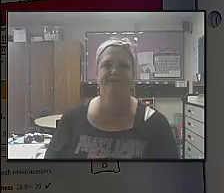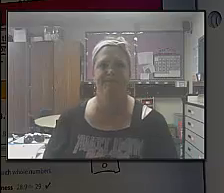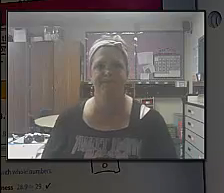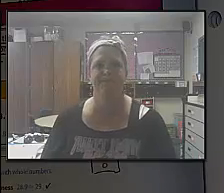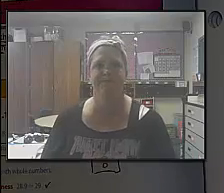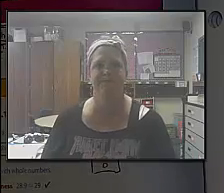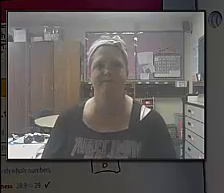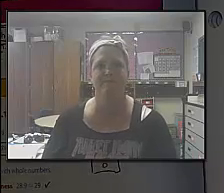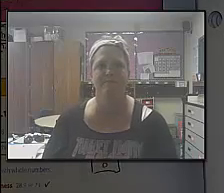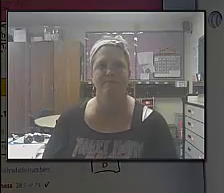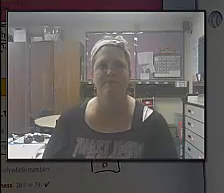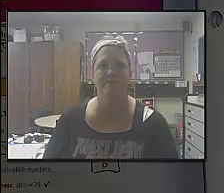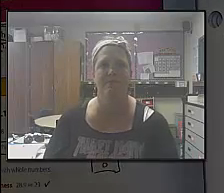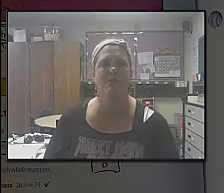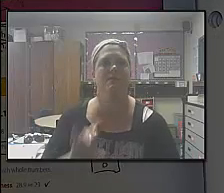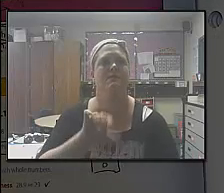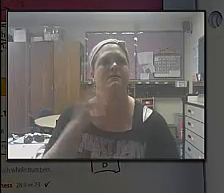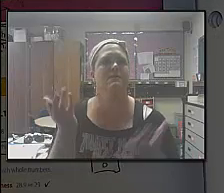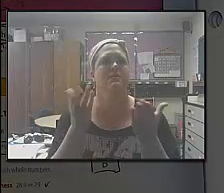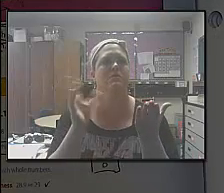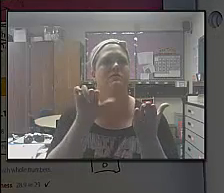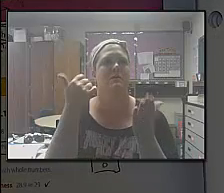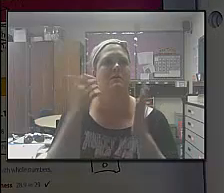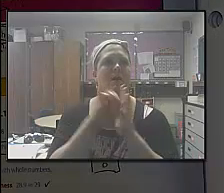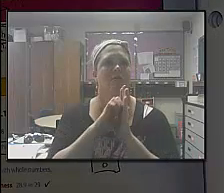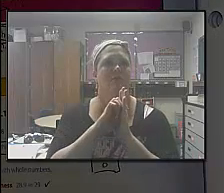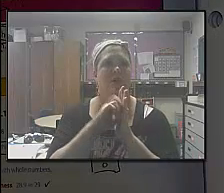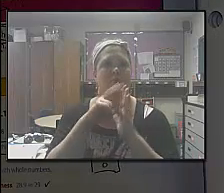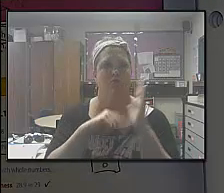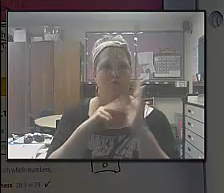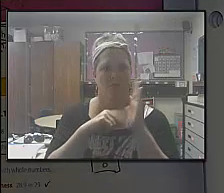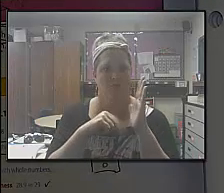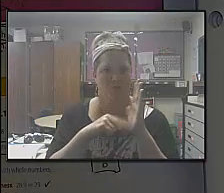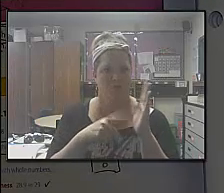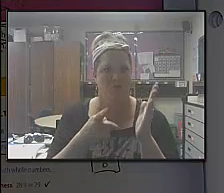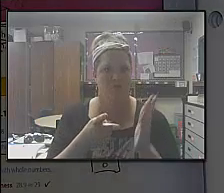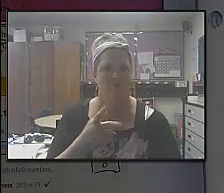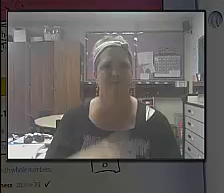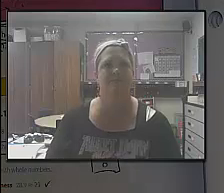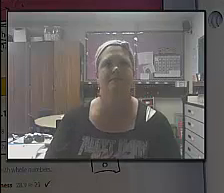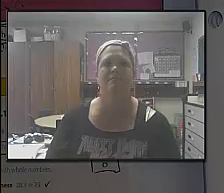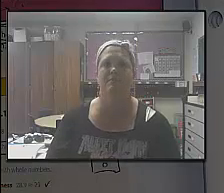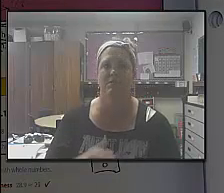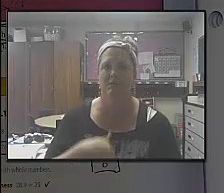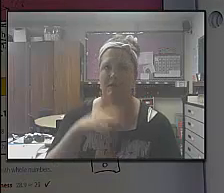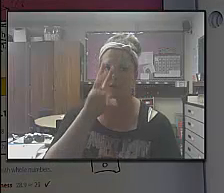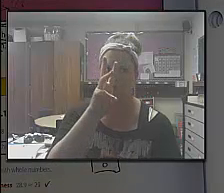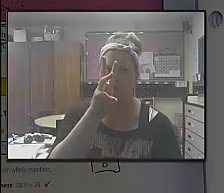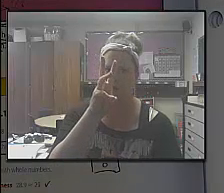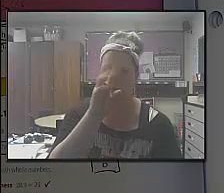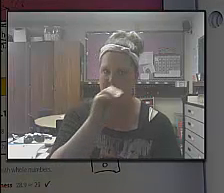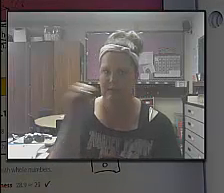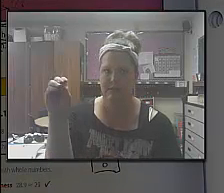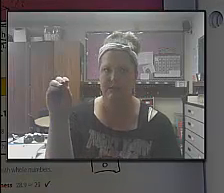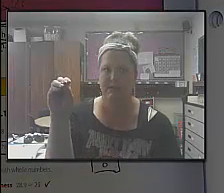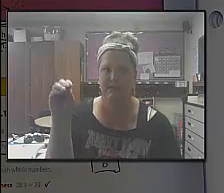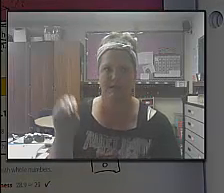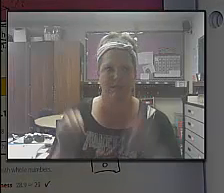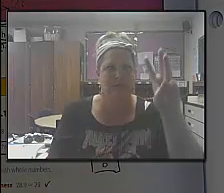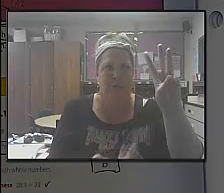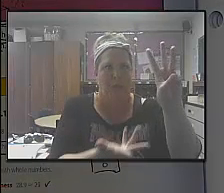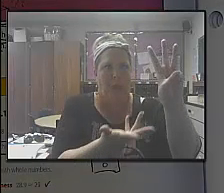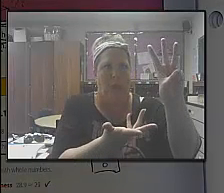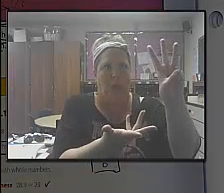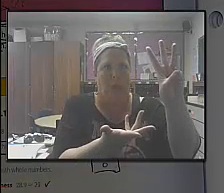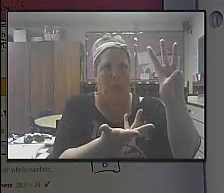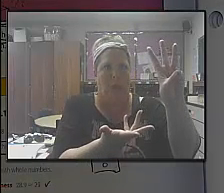that. So here's another example for you to read through. They gave you zeros, they annexed, because remember